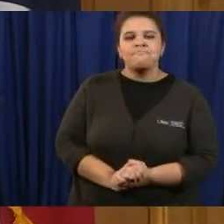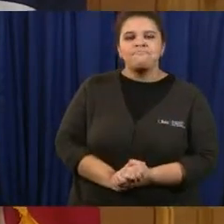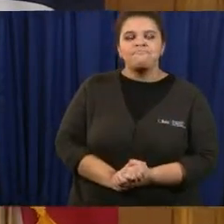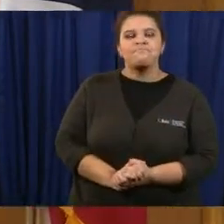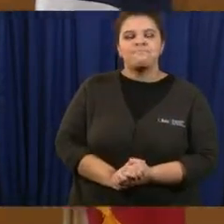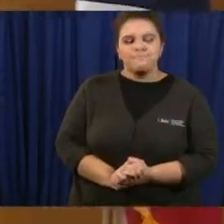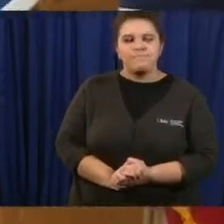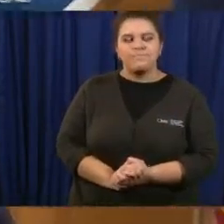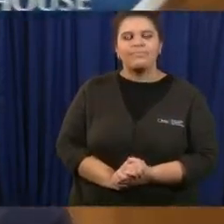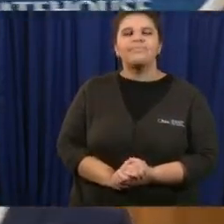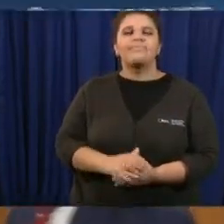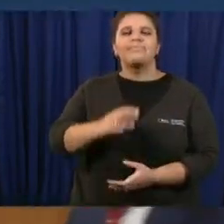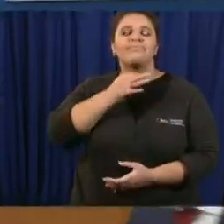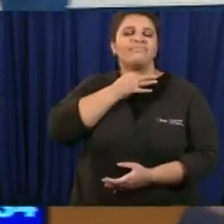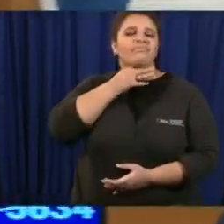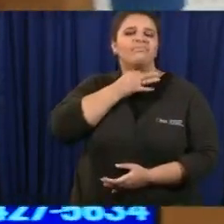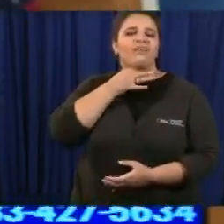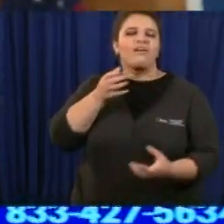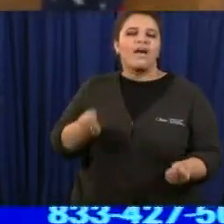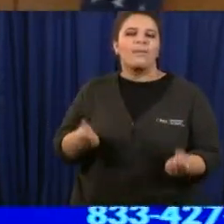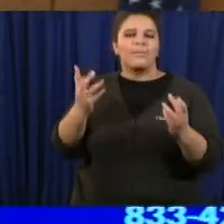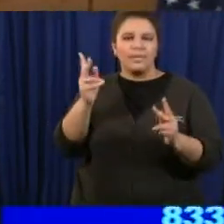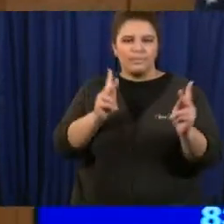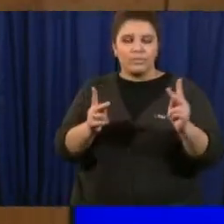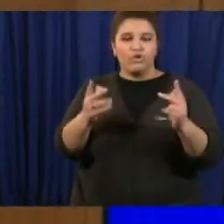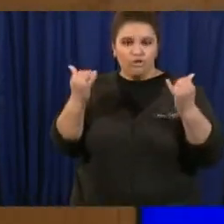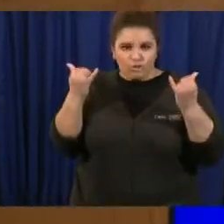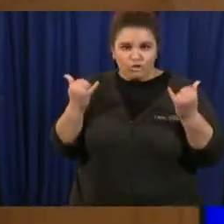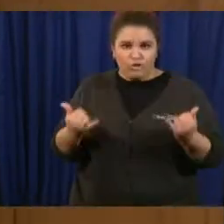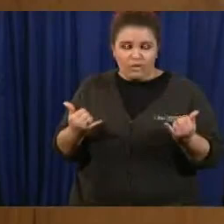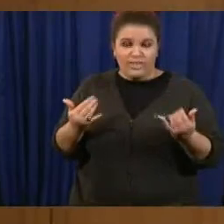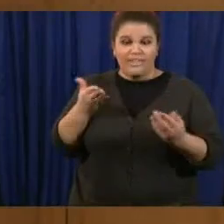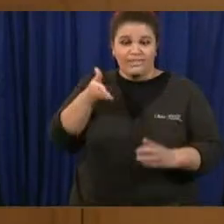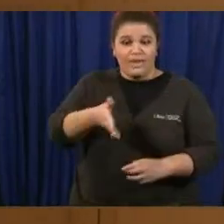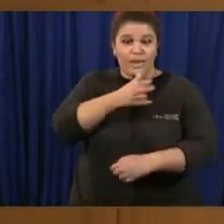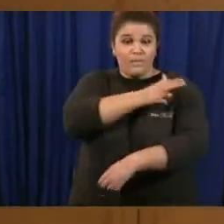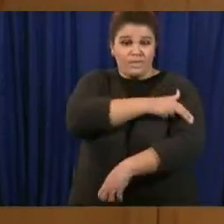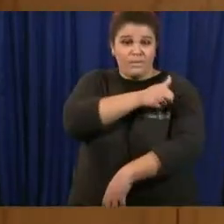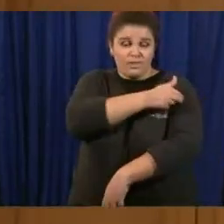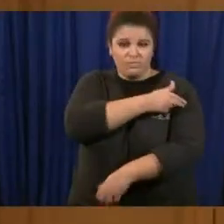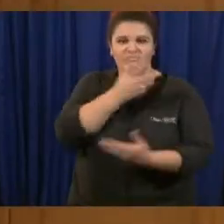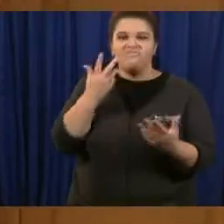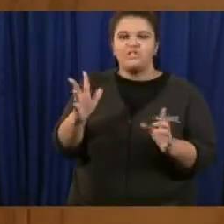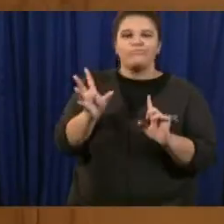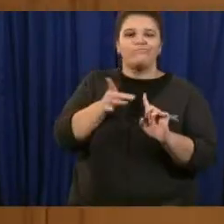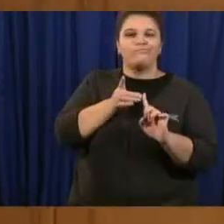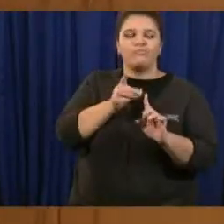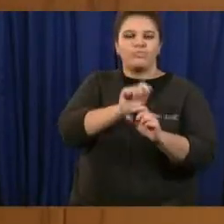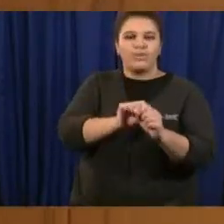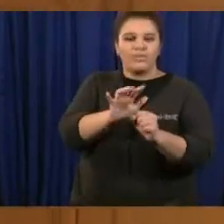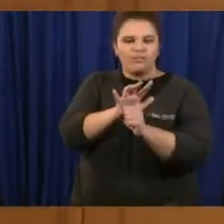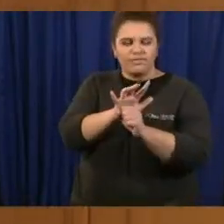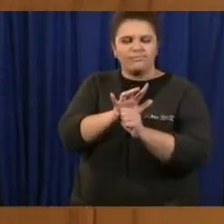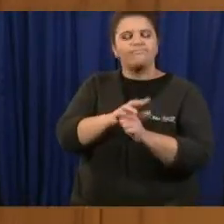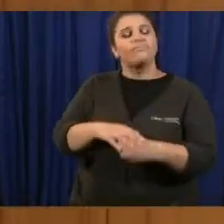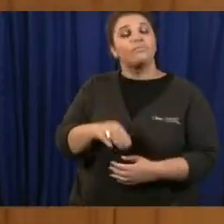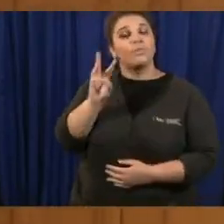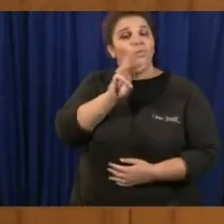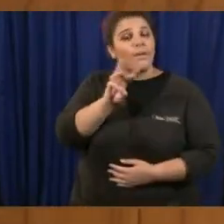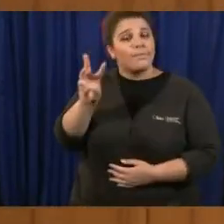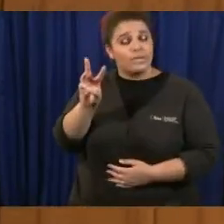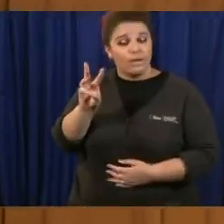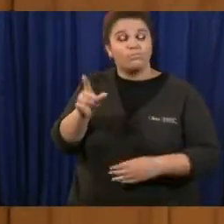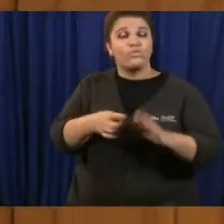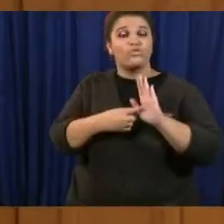many people are currently hospitalized with coronavirus? I know it's reported on the website, is a cumulative number.